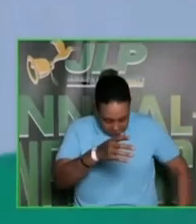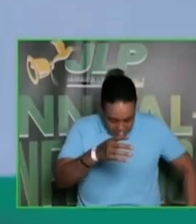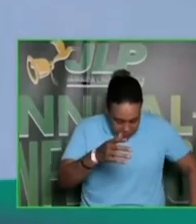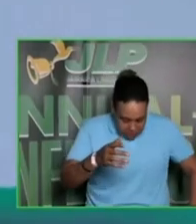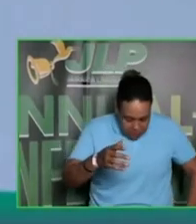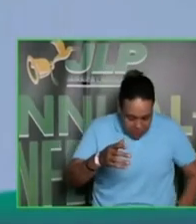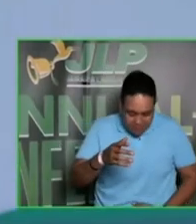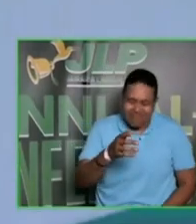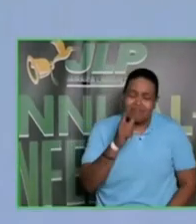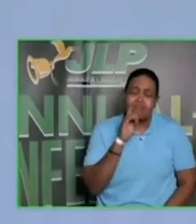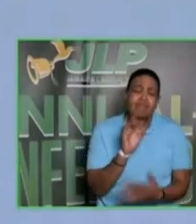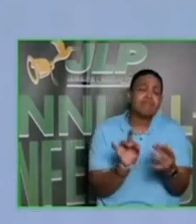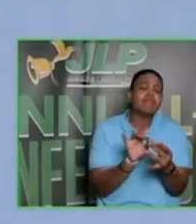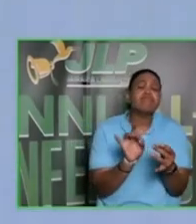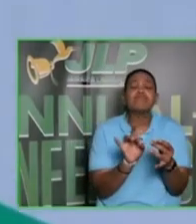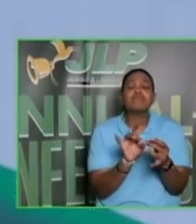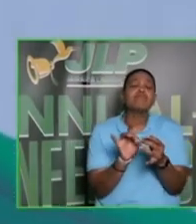make a speech